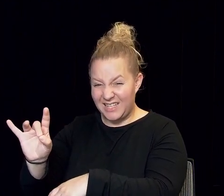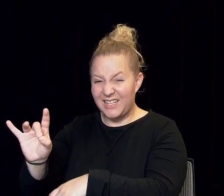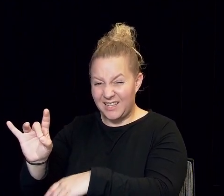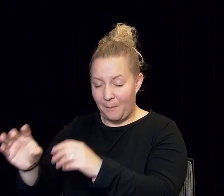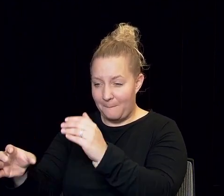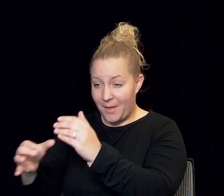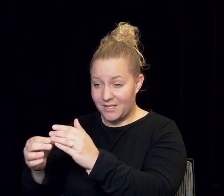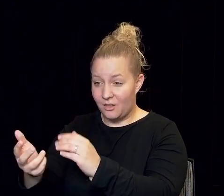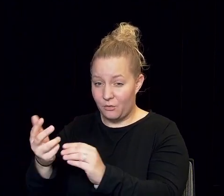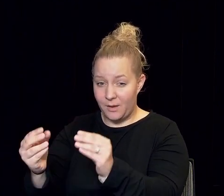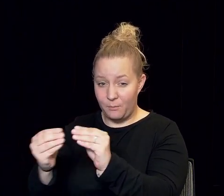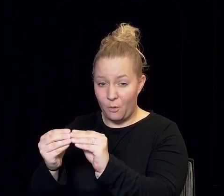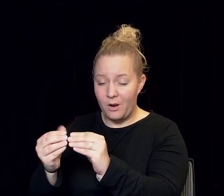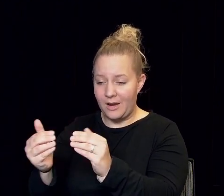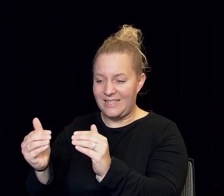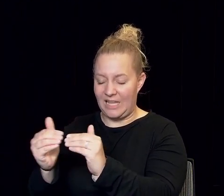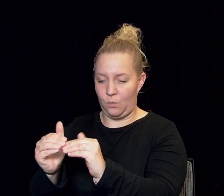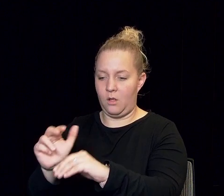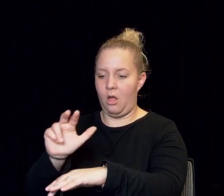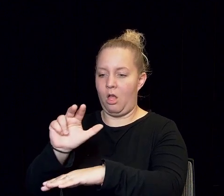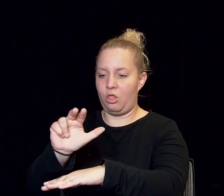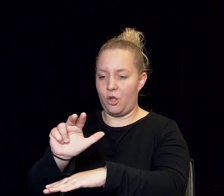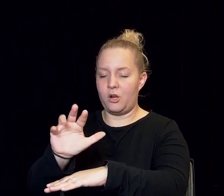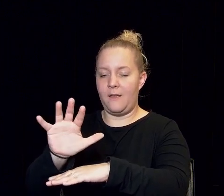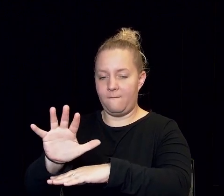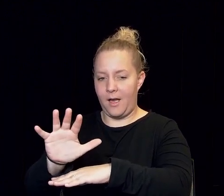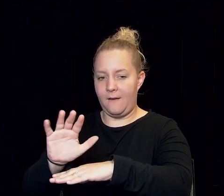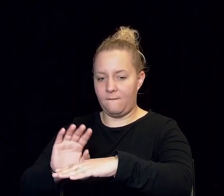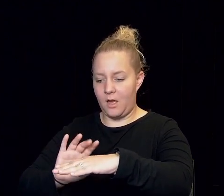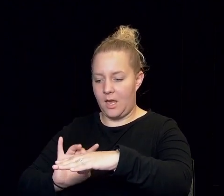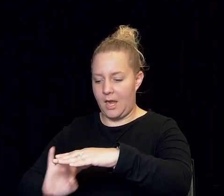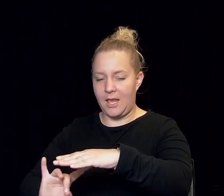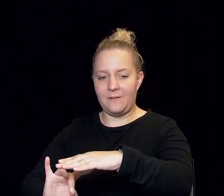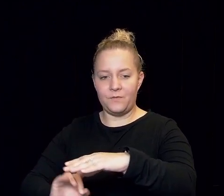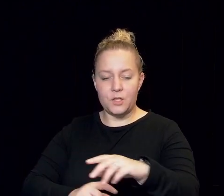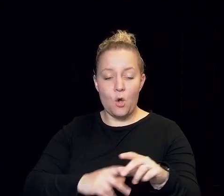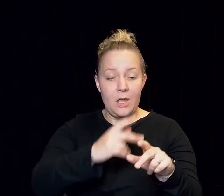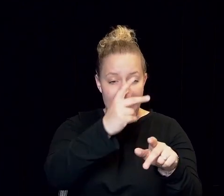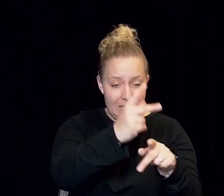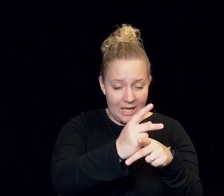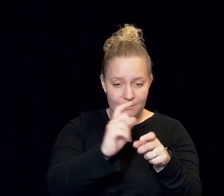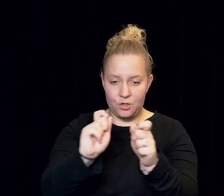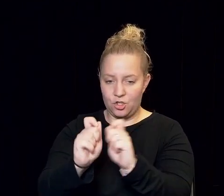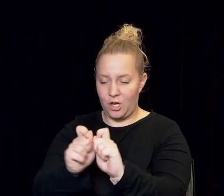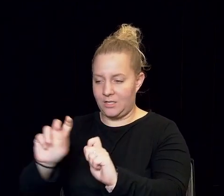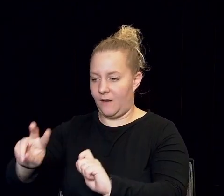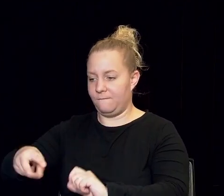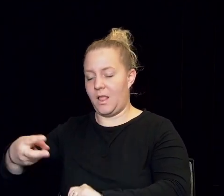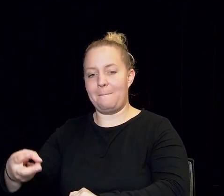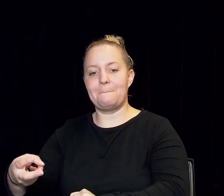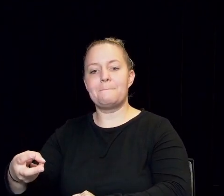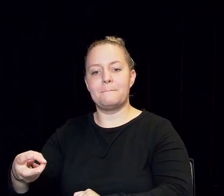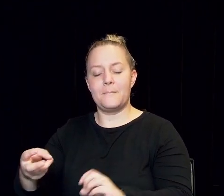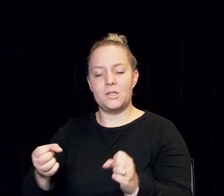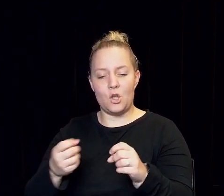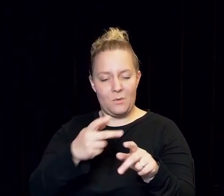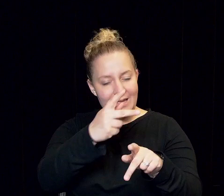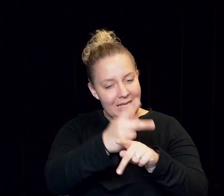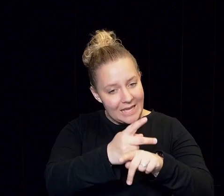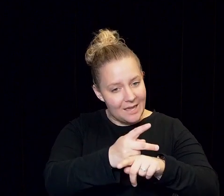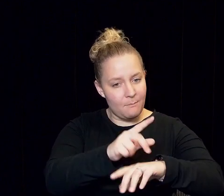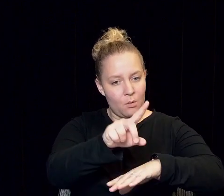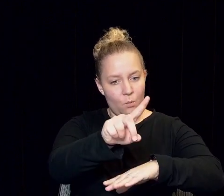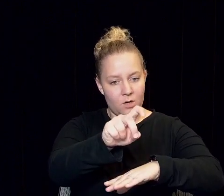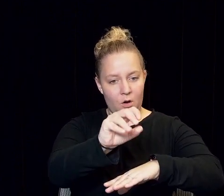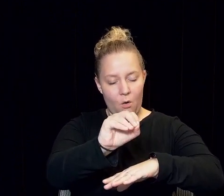over 8. So then I'm going to keep, change, flip. So I'm going to keep the first fraction. Sorry, I'm moving over here. Clearly don't have any